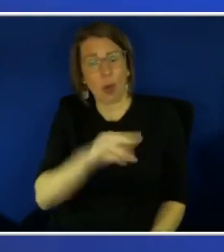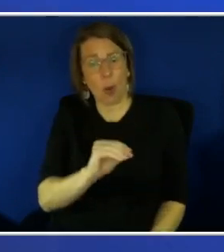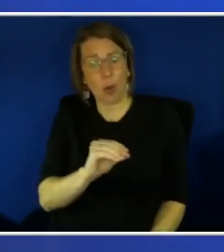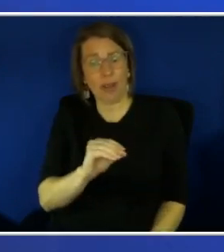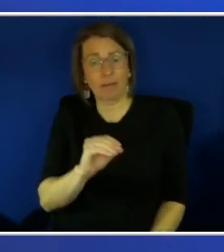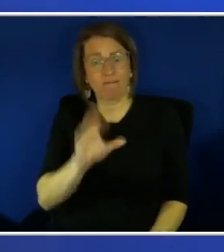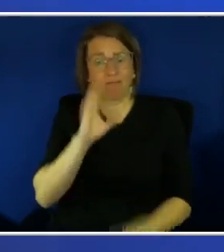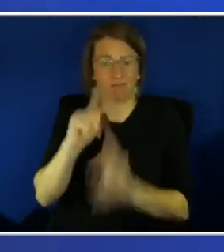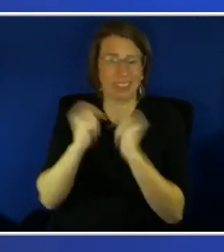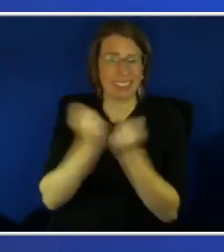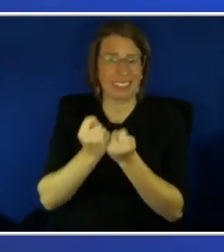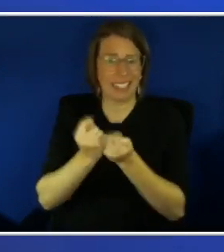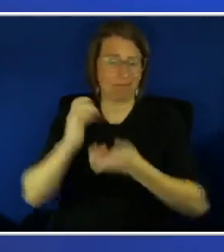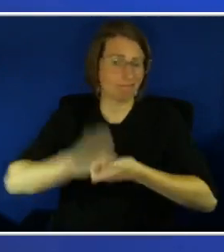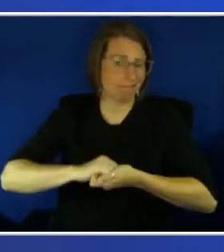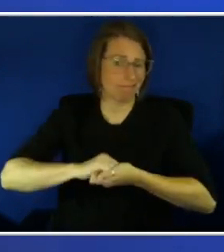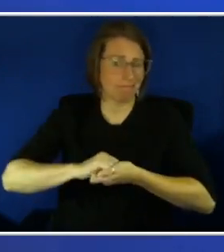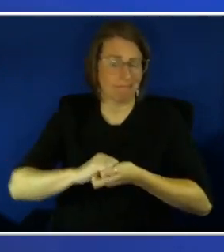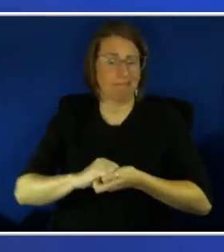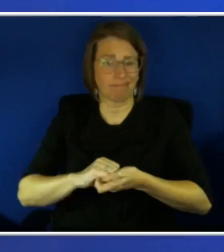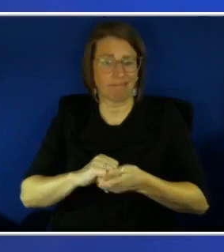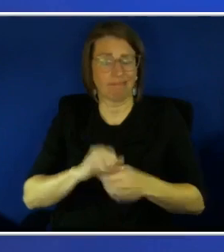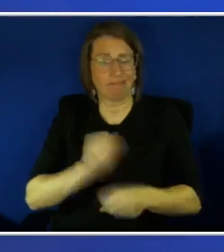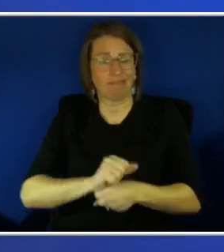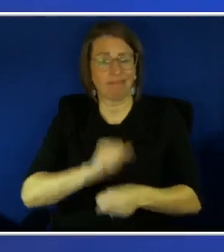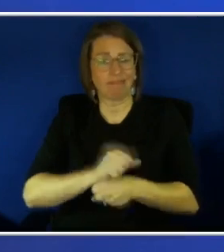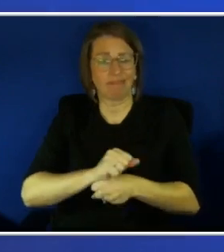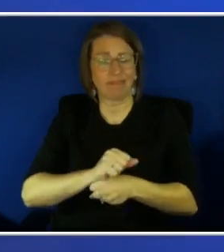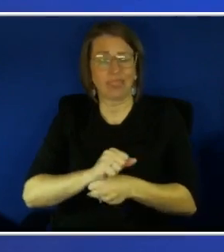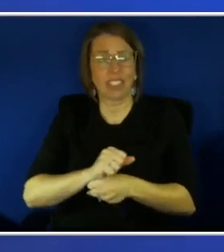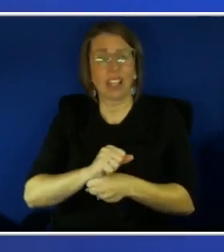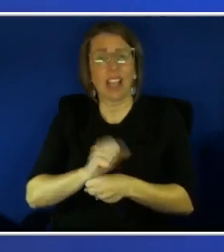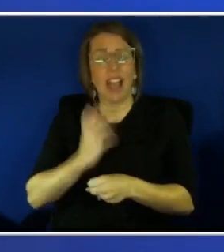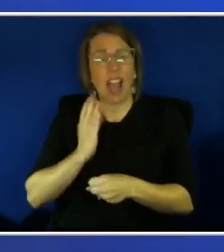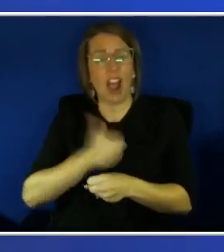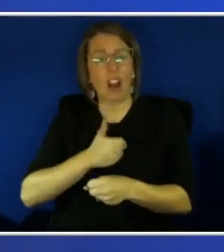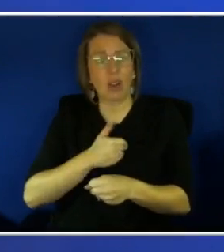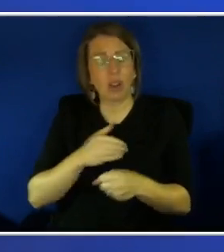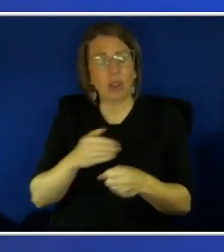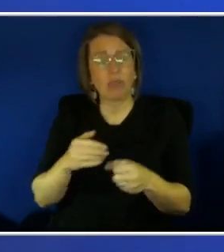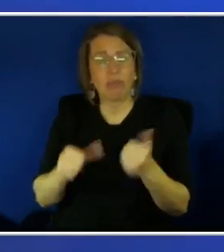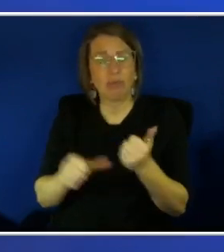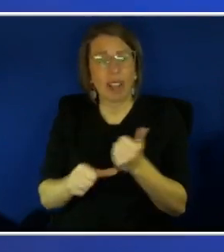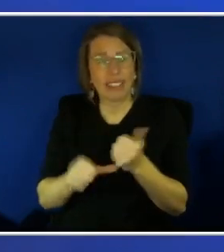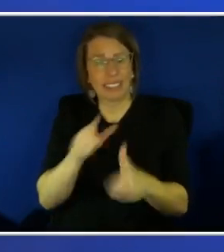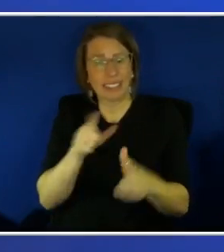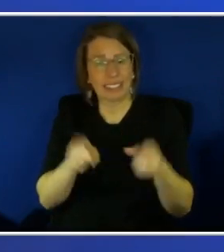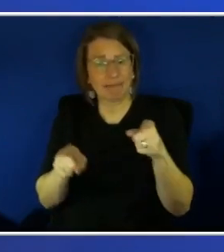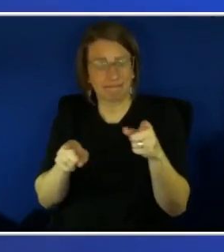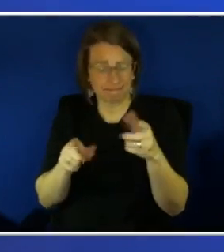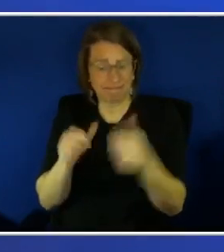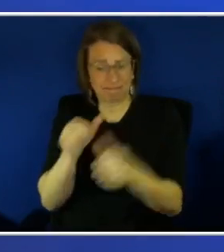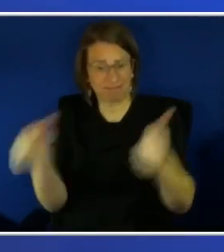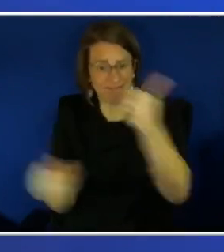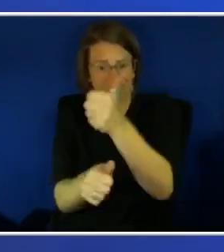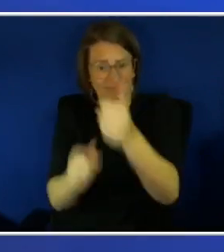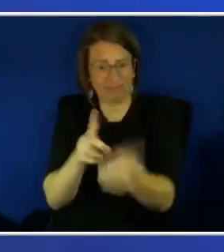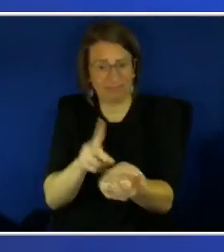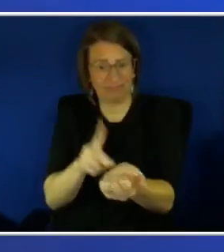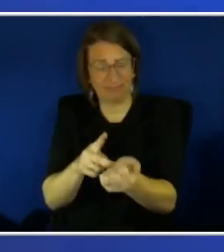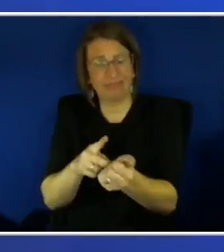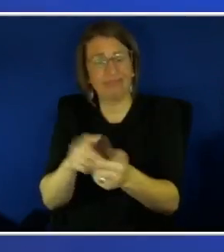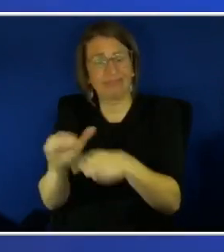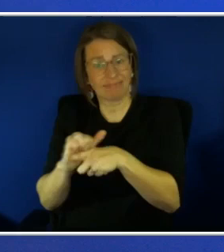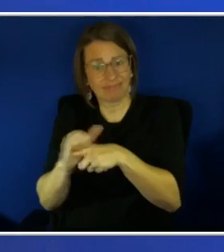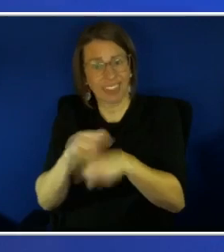Yep. And through our residents who rotate over there and the orthopedists, what had basically happened was an infection kind of